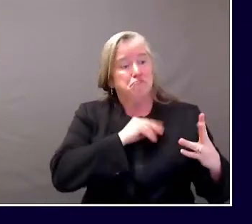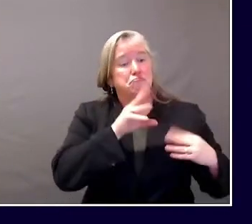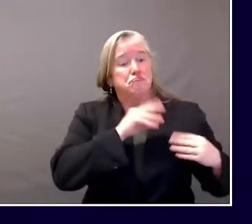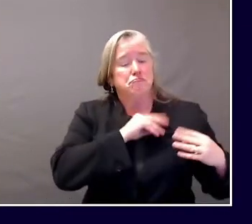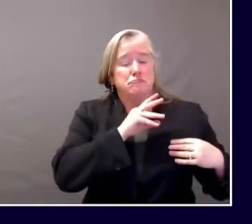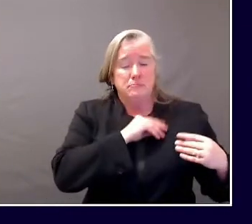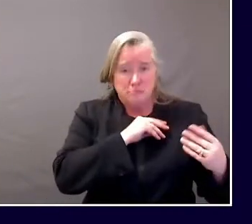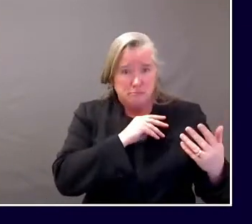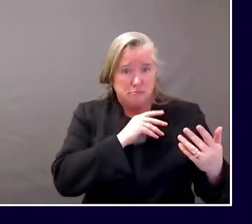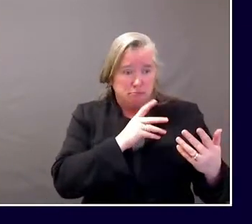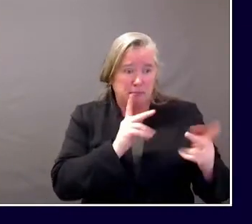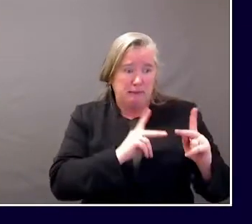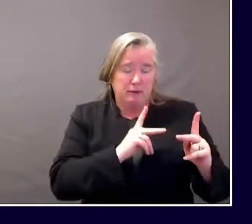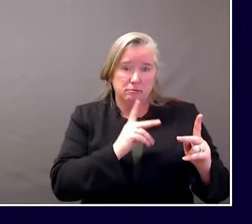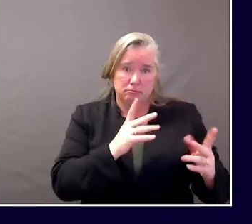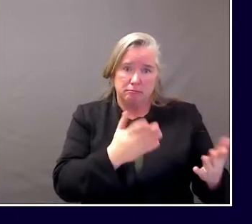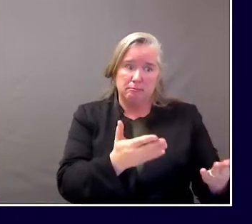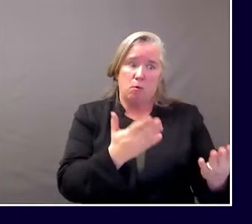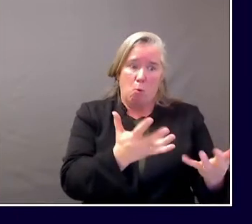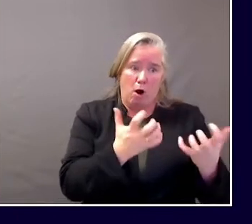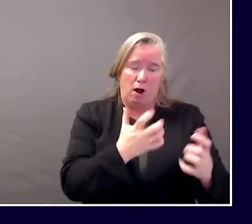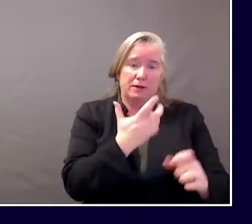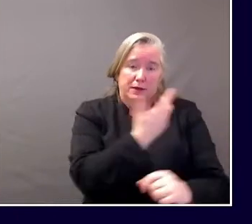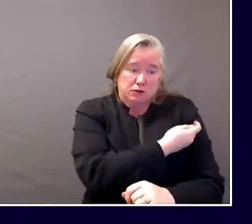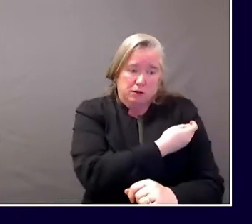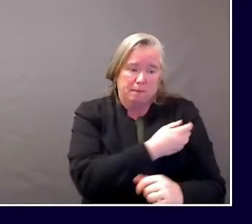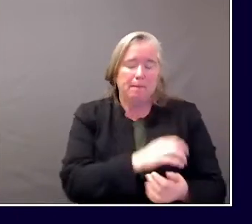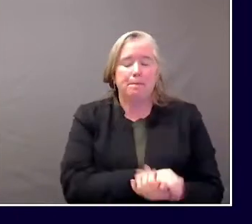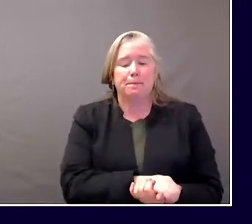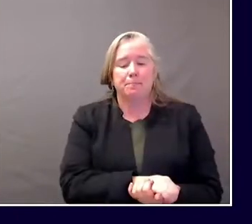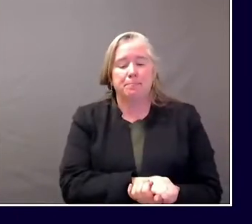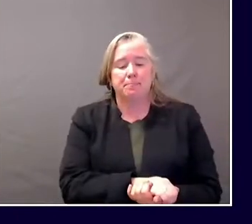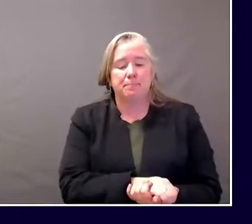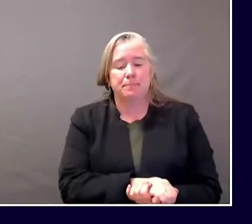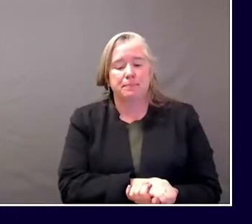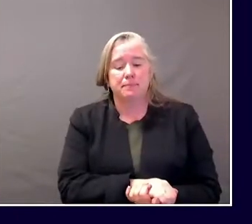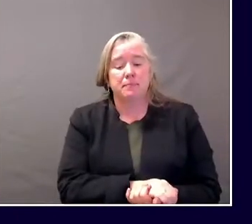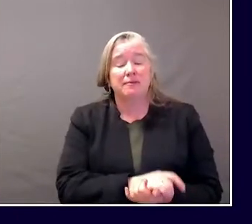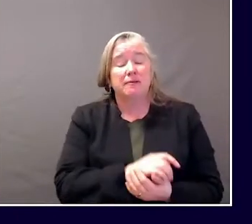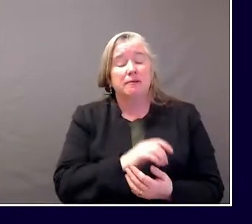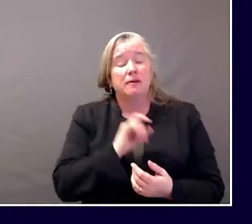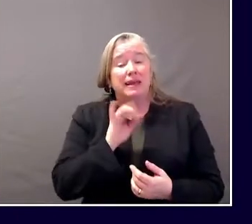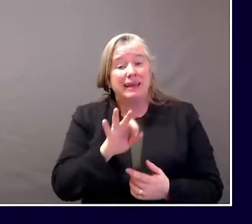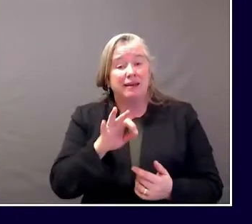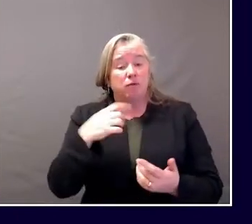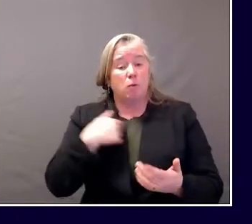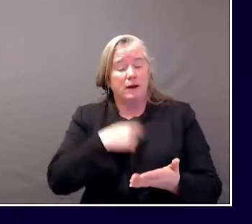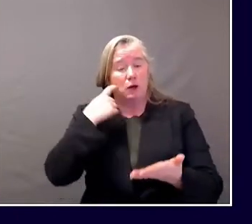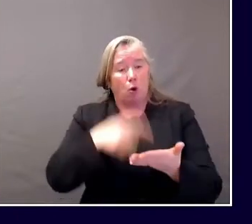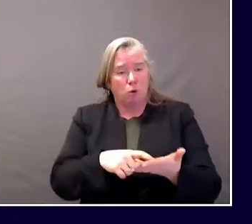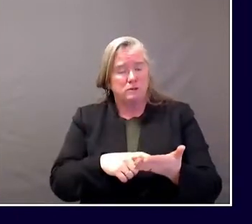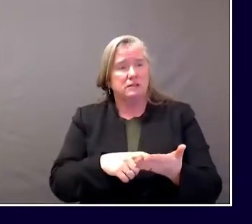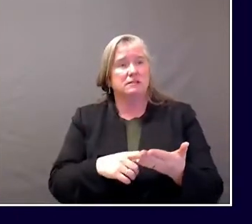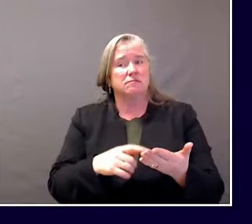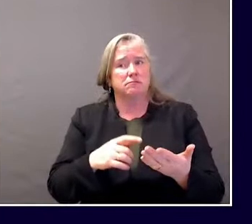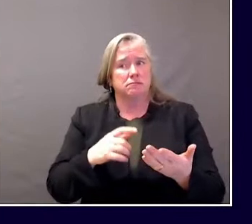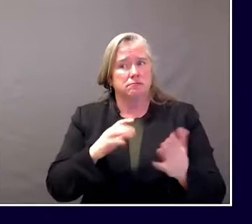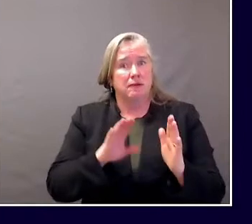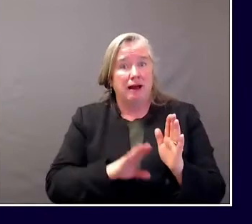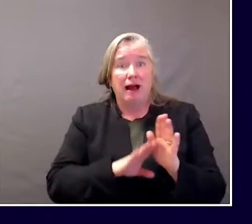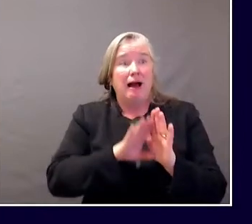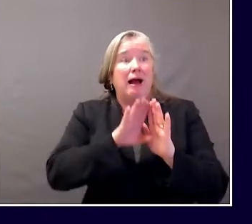to sort of avoid seeing the low rates of uptake that we've seen in some other parts of the country? I'll start and